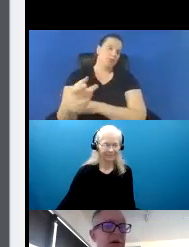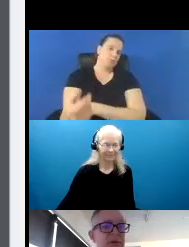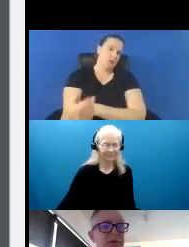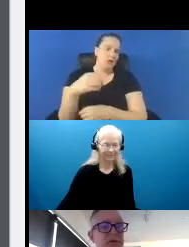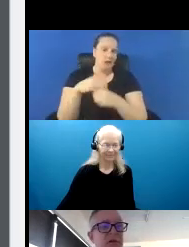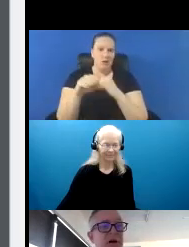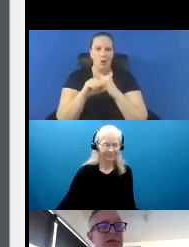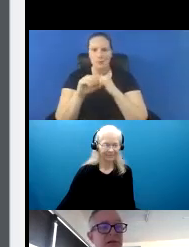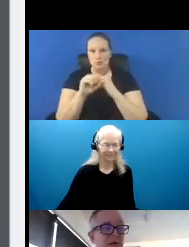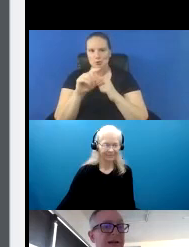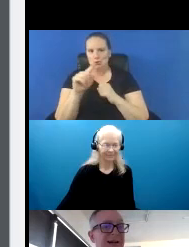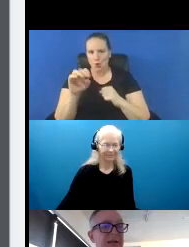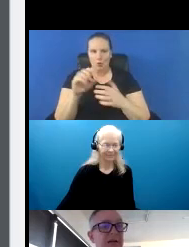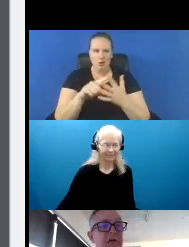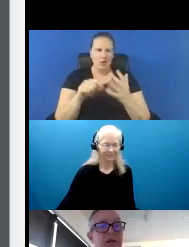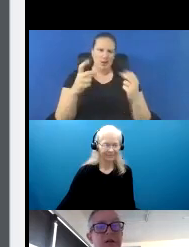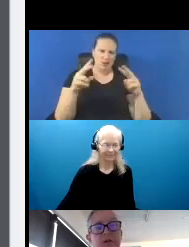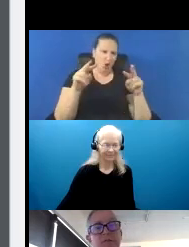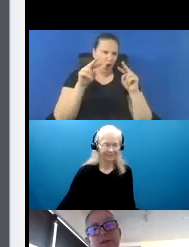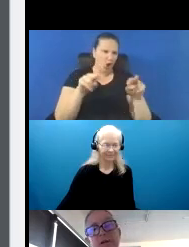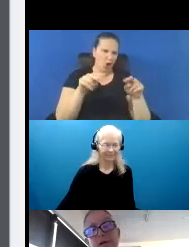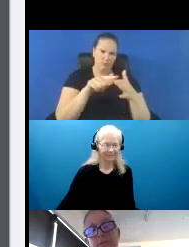So there's a lot to look at there.